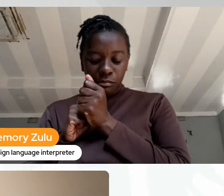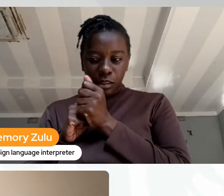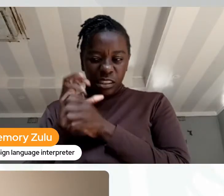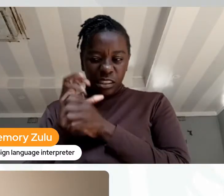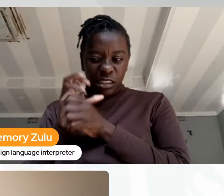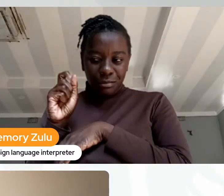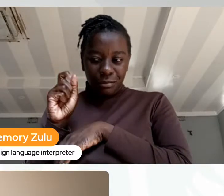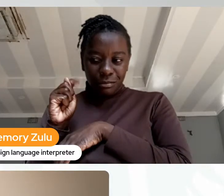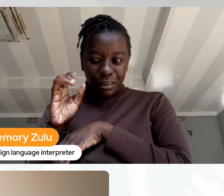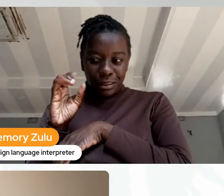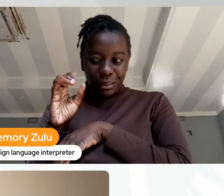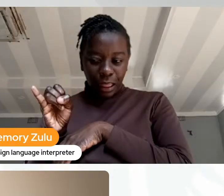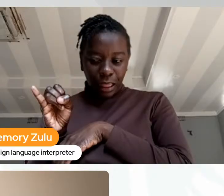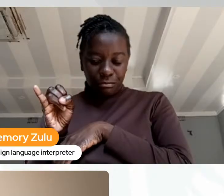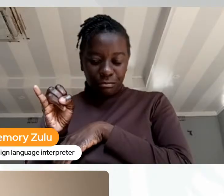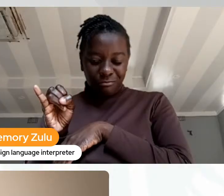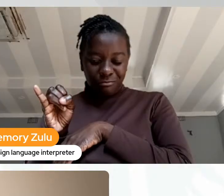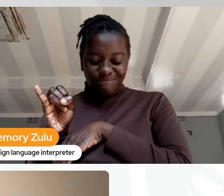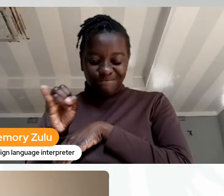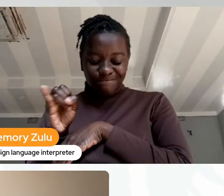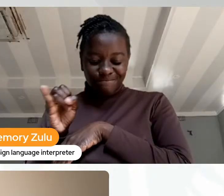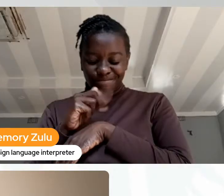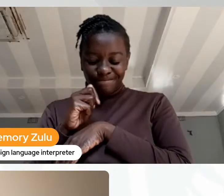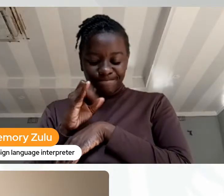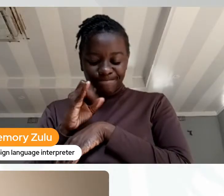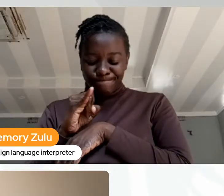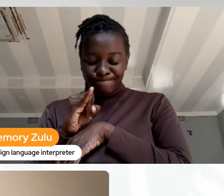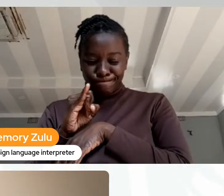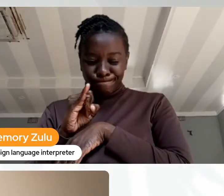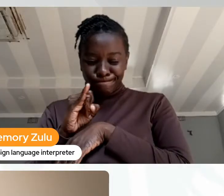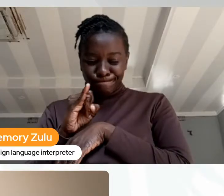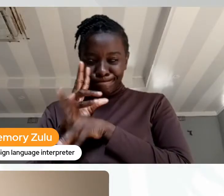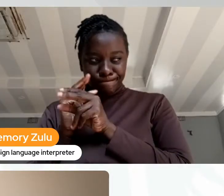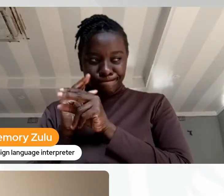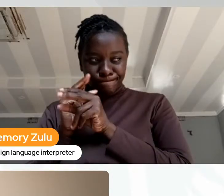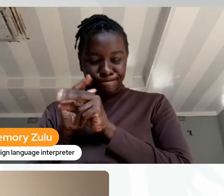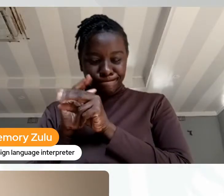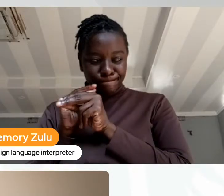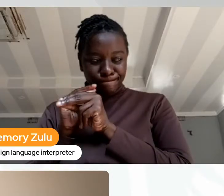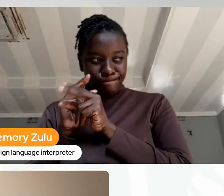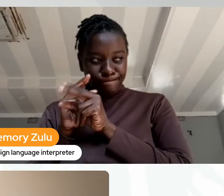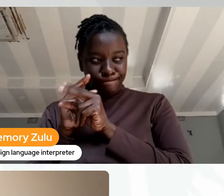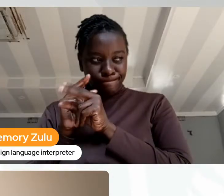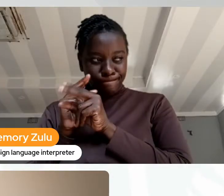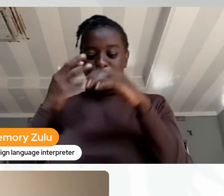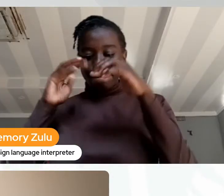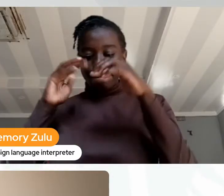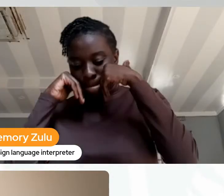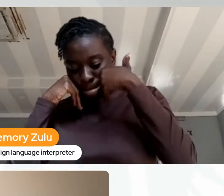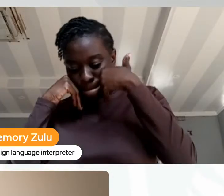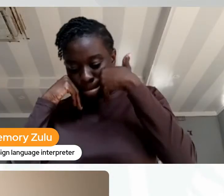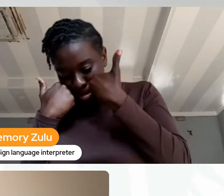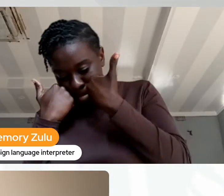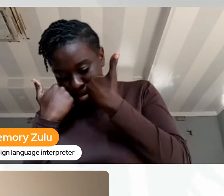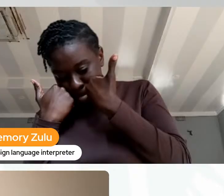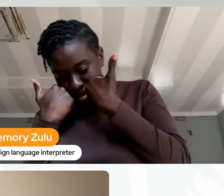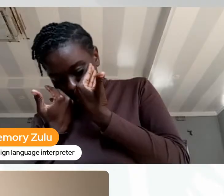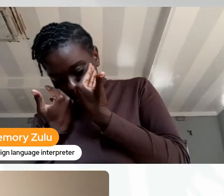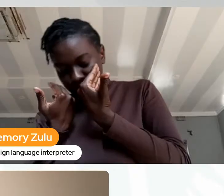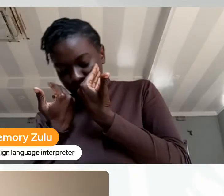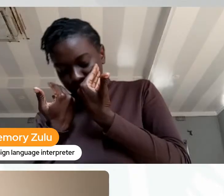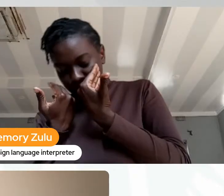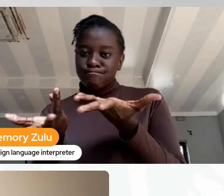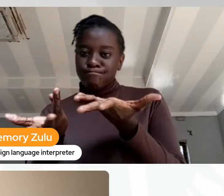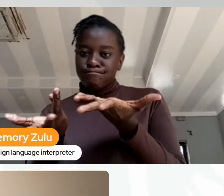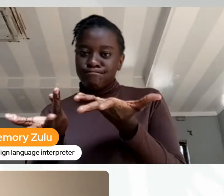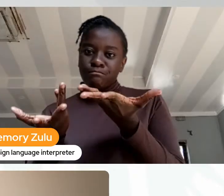that question now, how can school improve or come in helping out to reduce